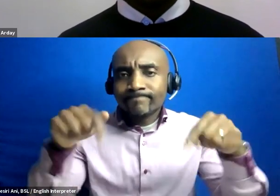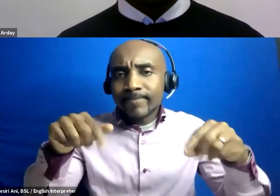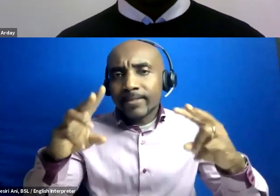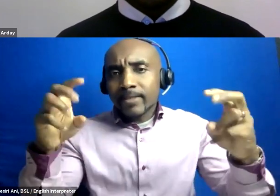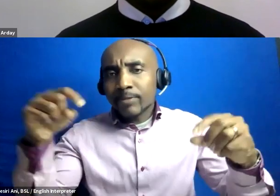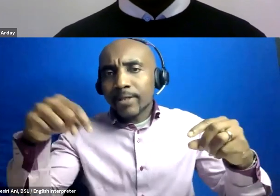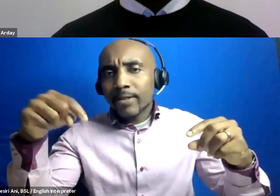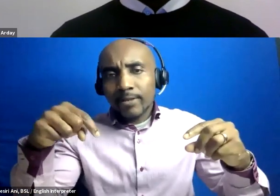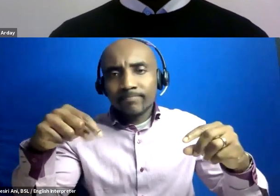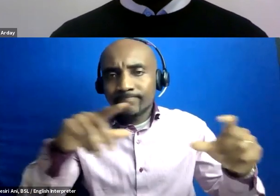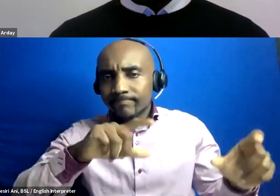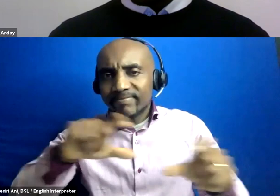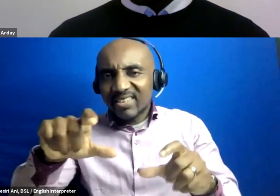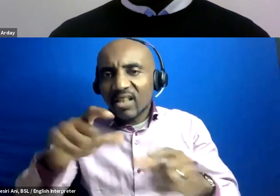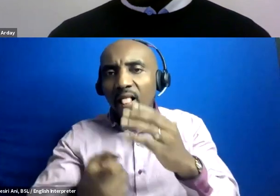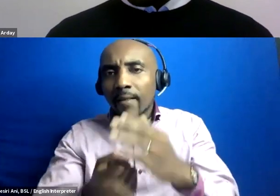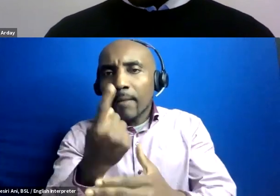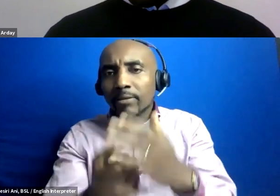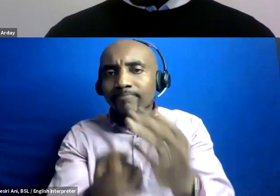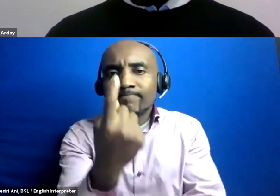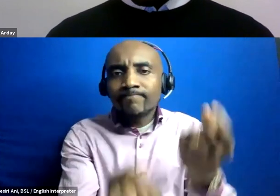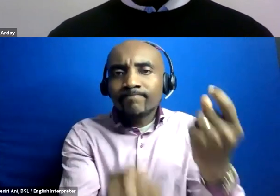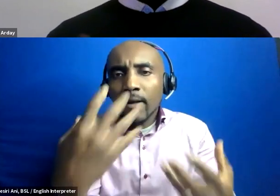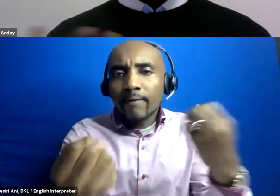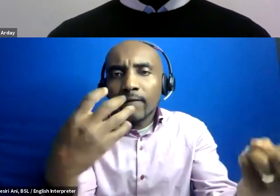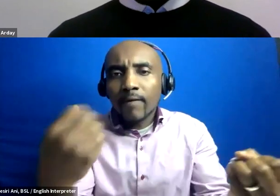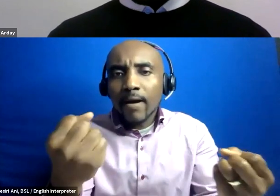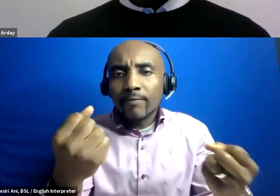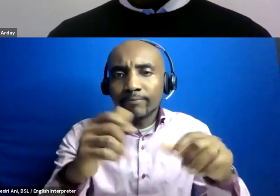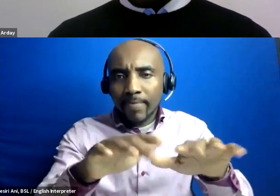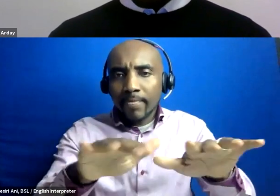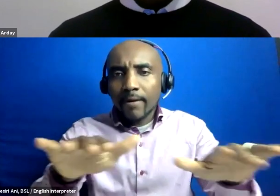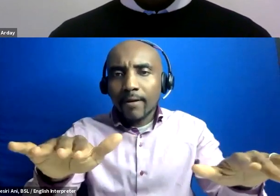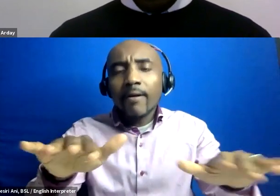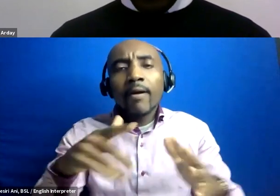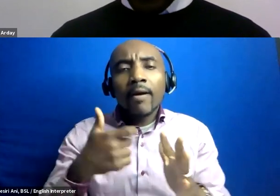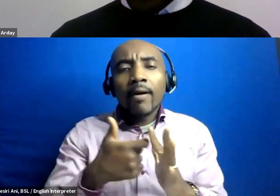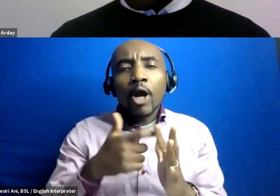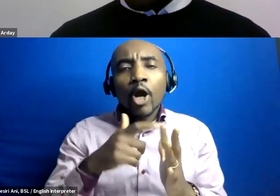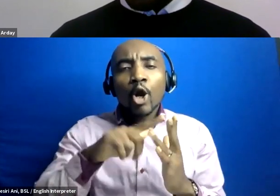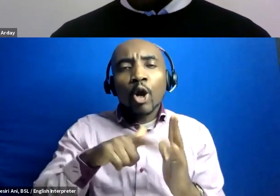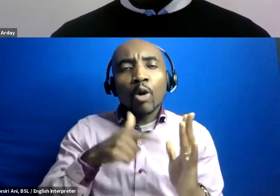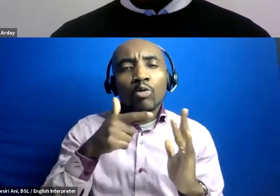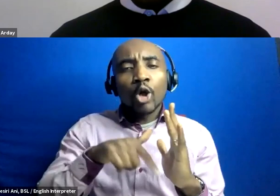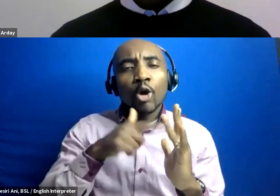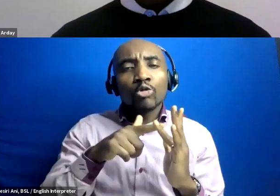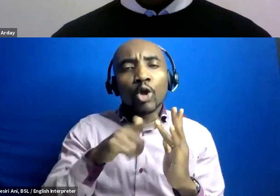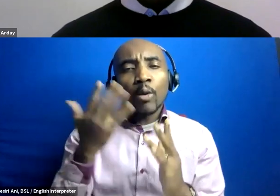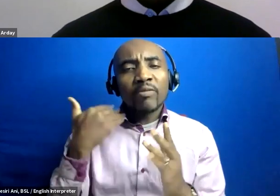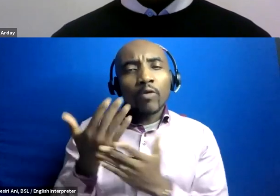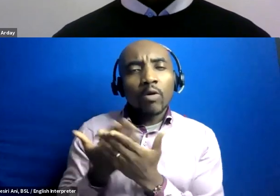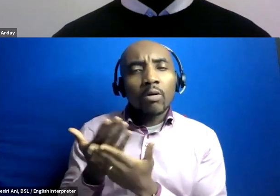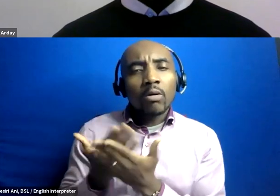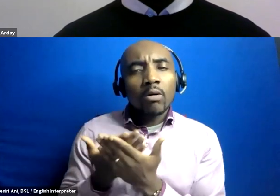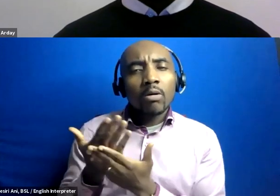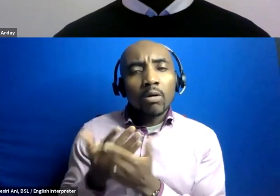continue to happen to this very day. And I know, Kojo, when we were speaking a bit about kind